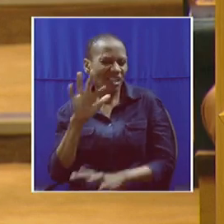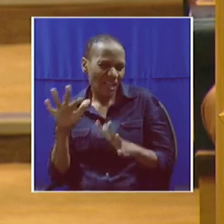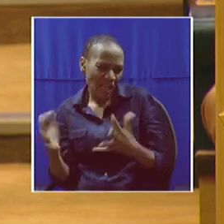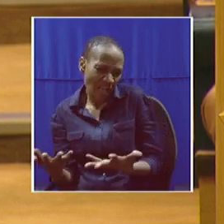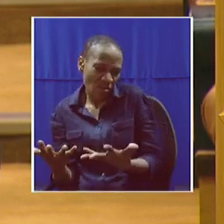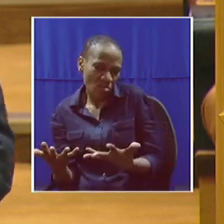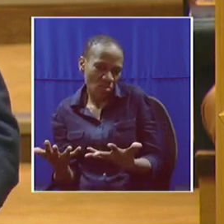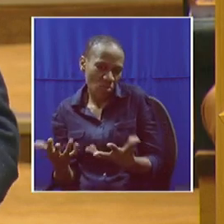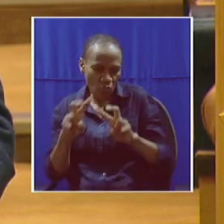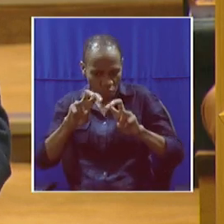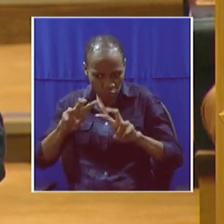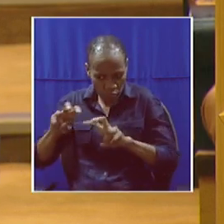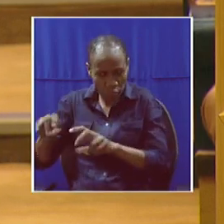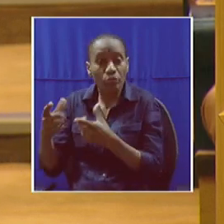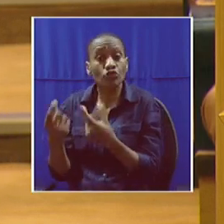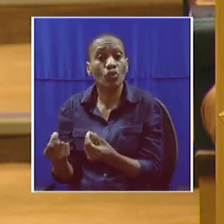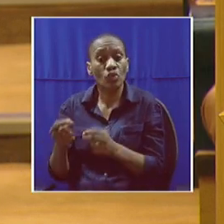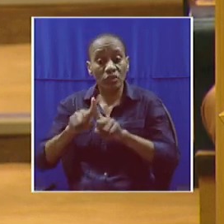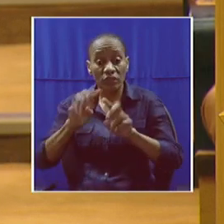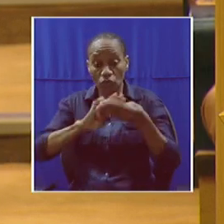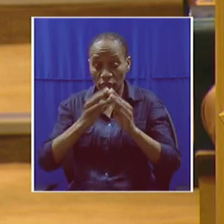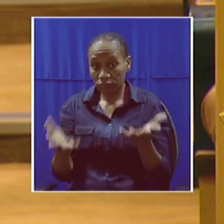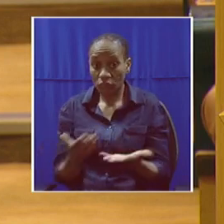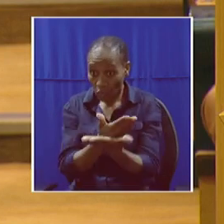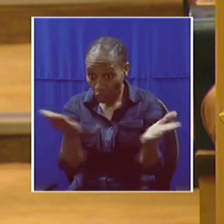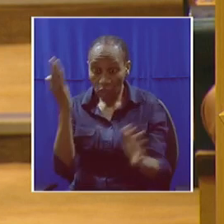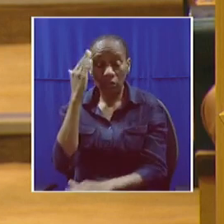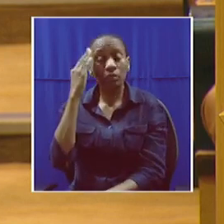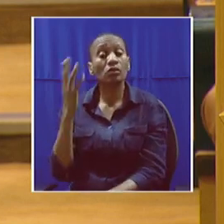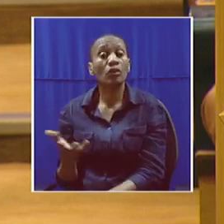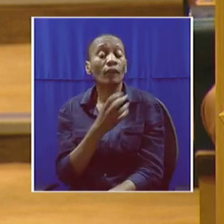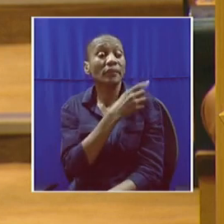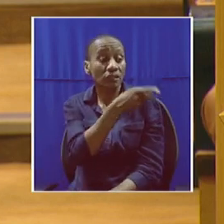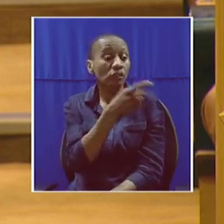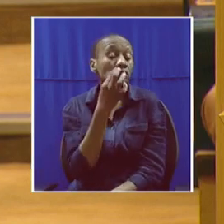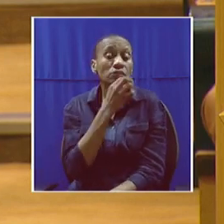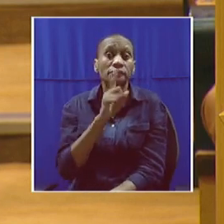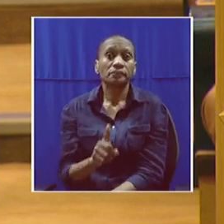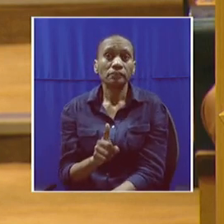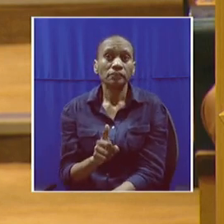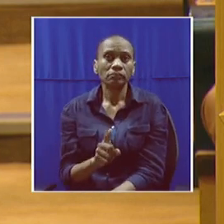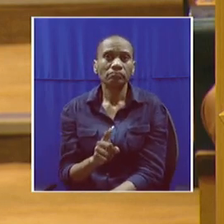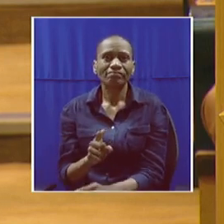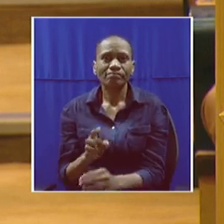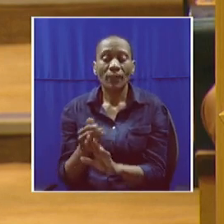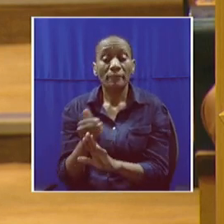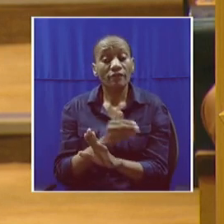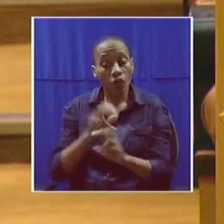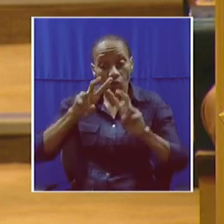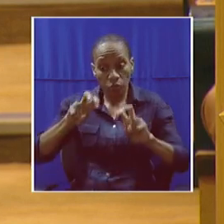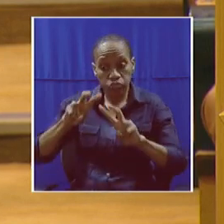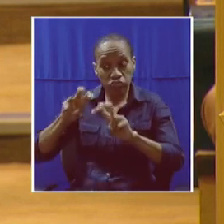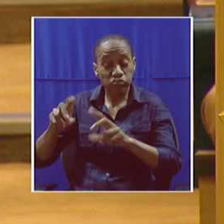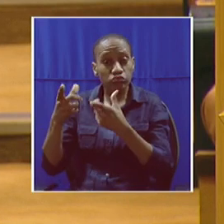investigations uh in in in some of these areas it's common cause honorable Minister as you say there's no conclusive research about the